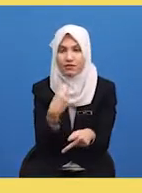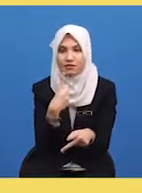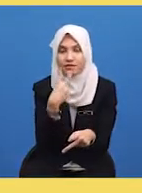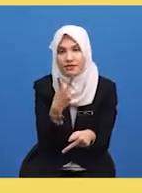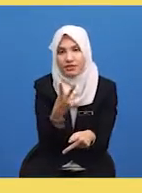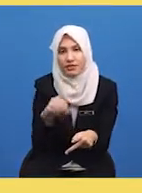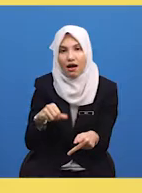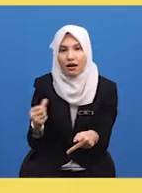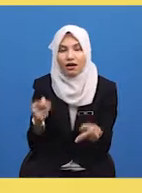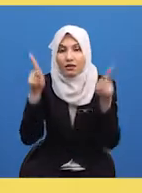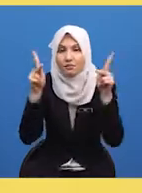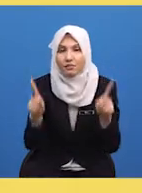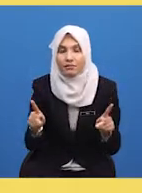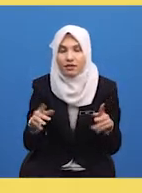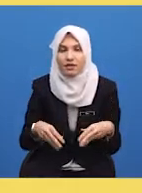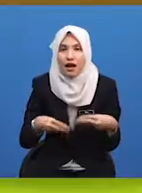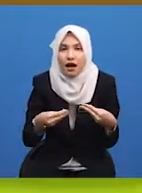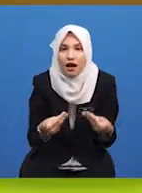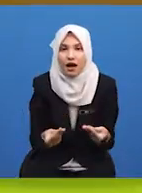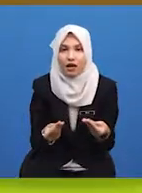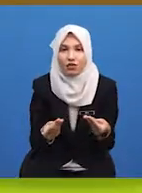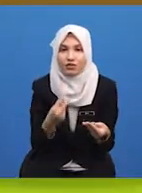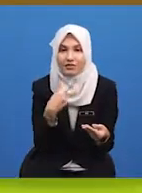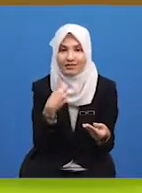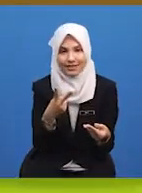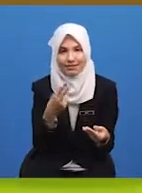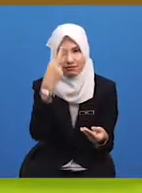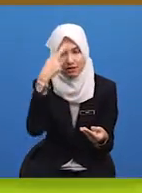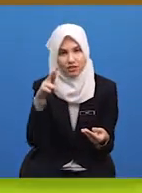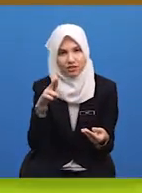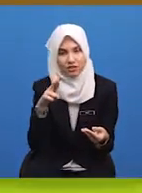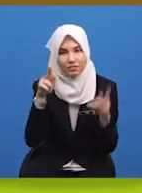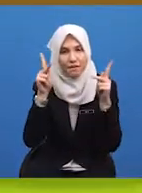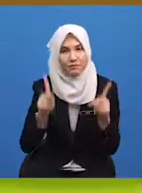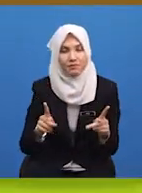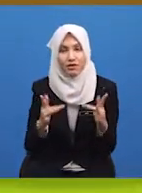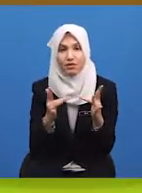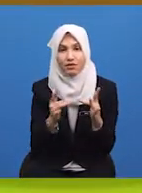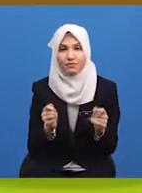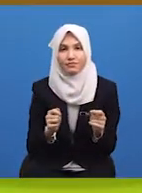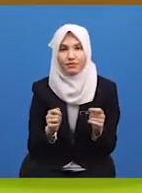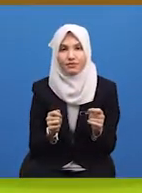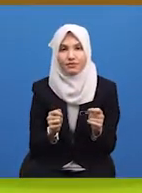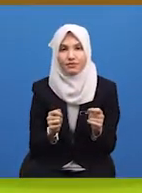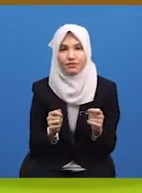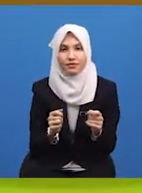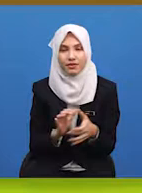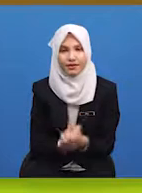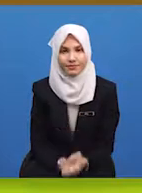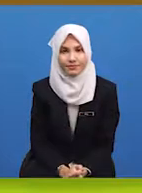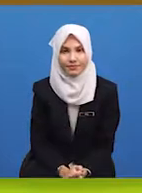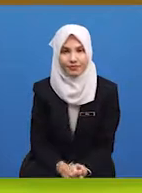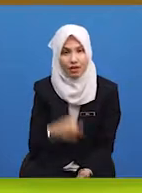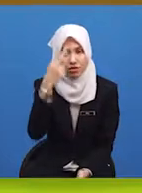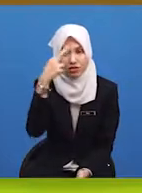people and how you say it. Respect the people you interact with, and they should respect